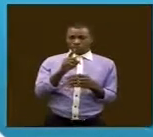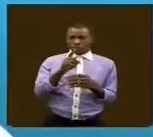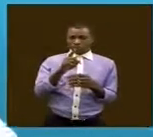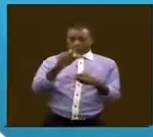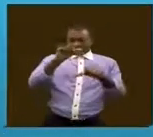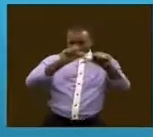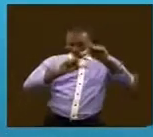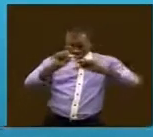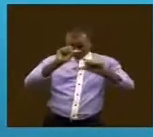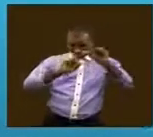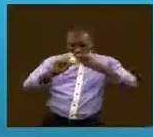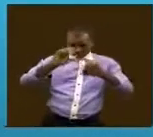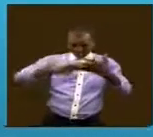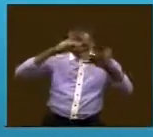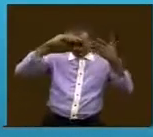solve problems.